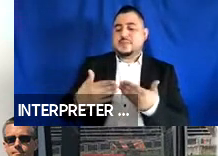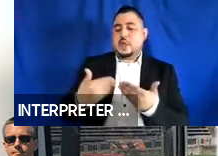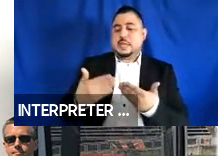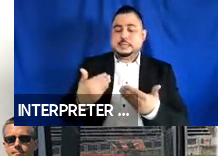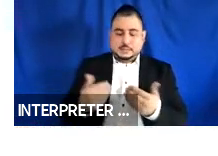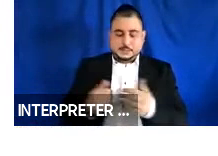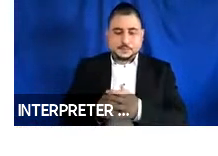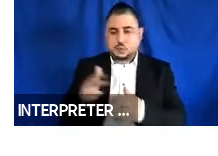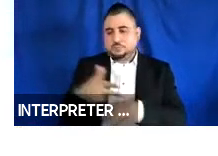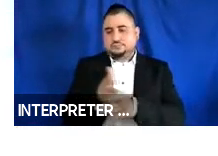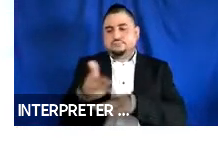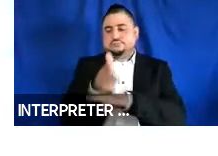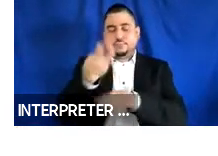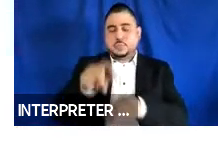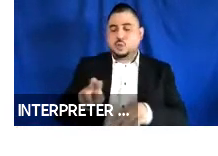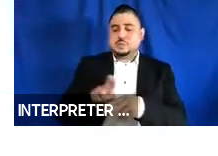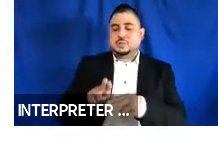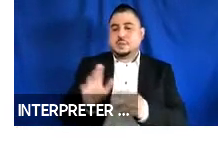Next slide, please.